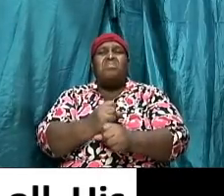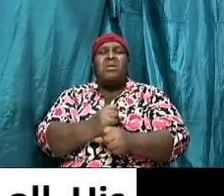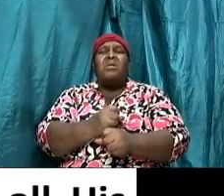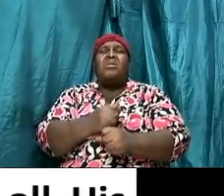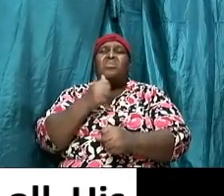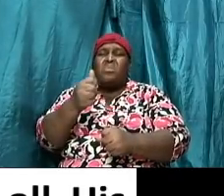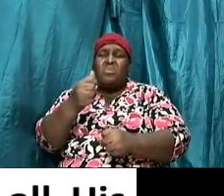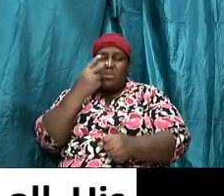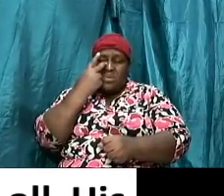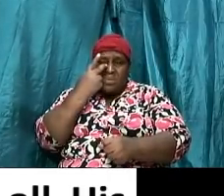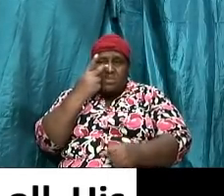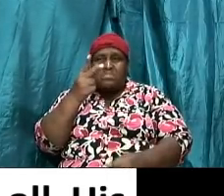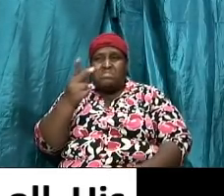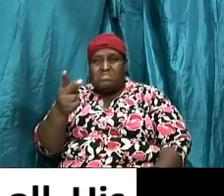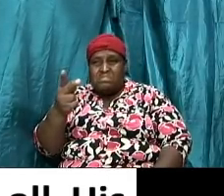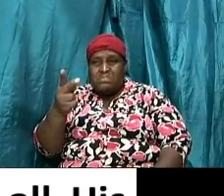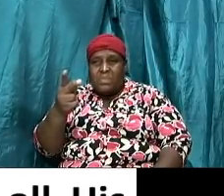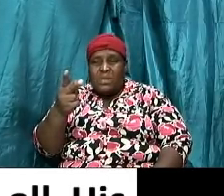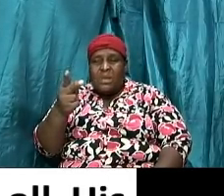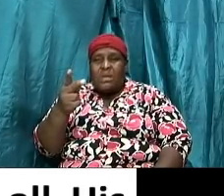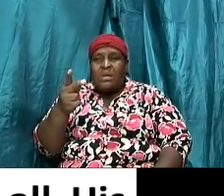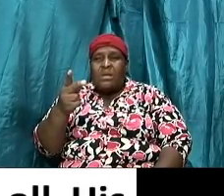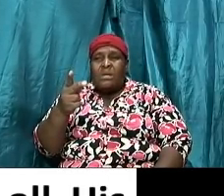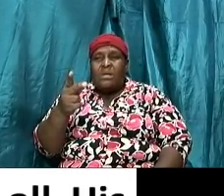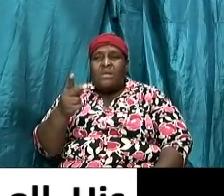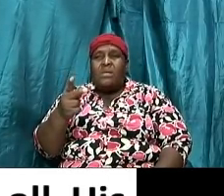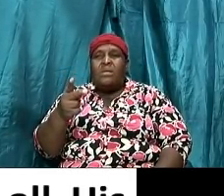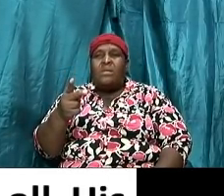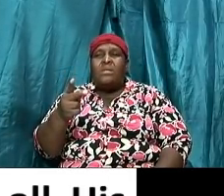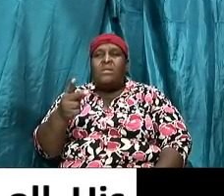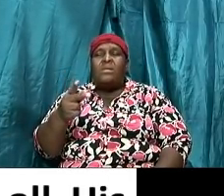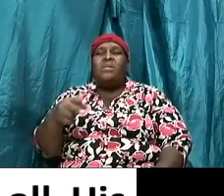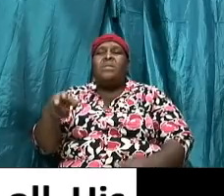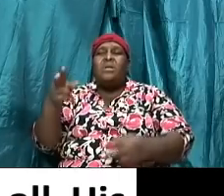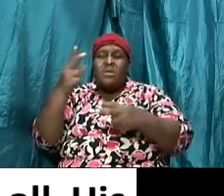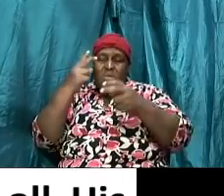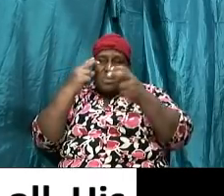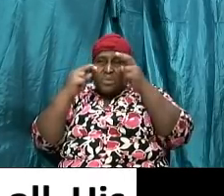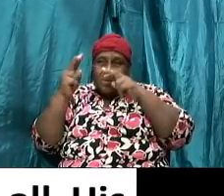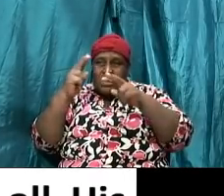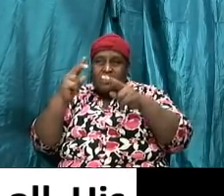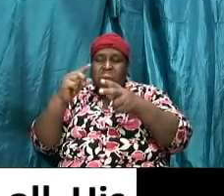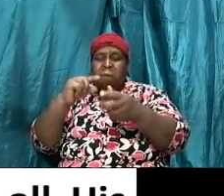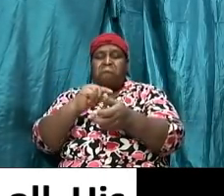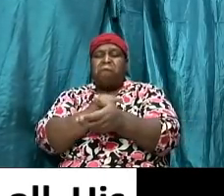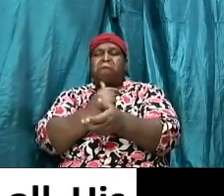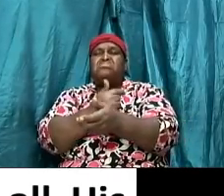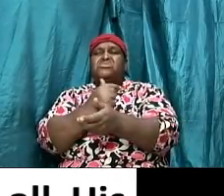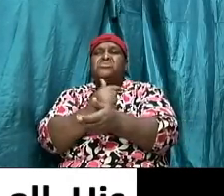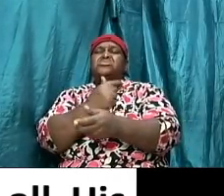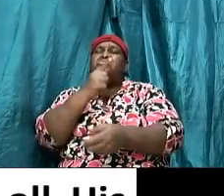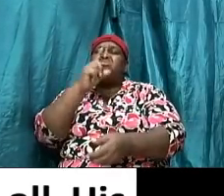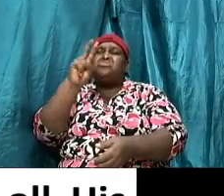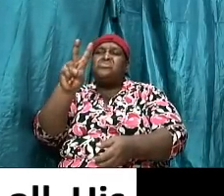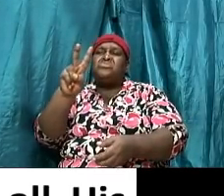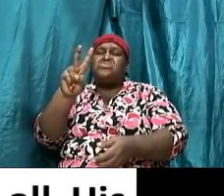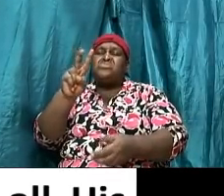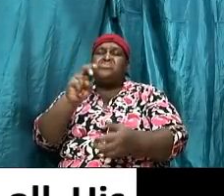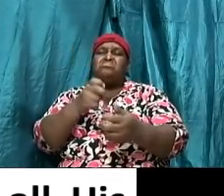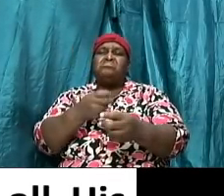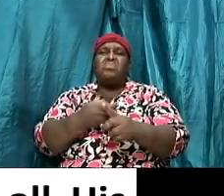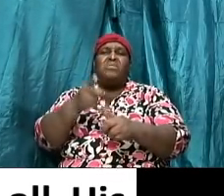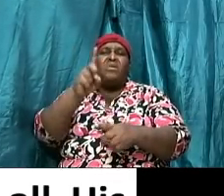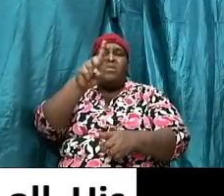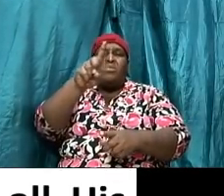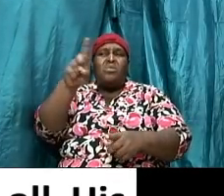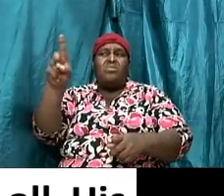observation as it relates to this. We want to properly, what we call exegete, Genesis chapter 2 from verse 1 to 3. Let me